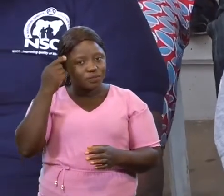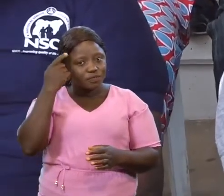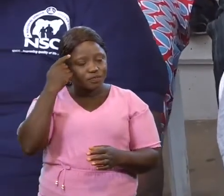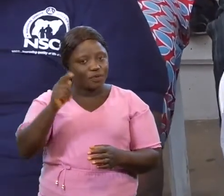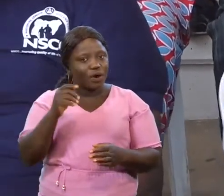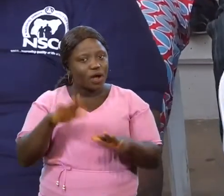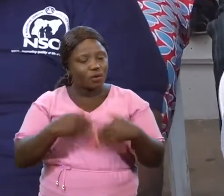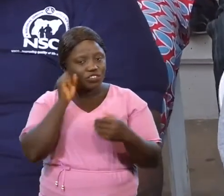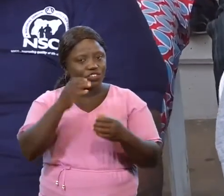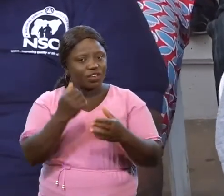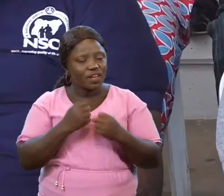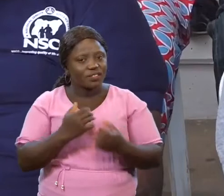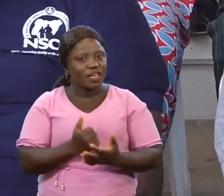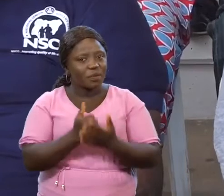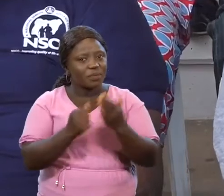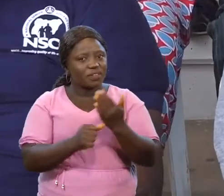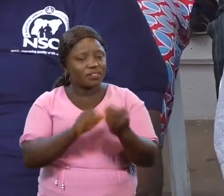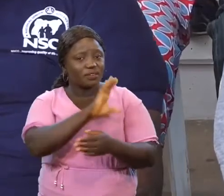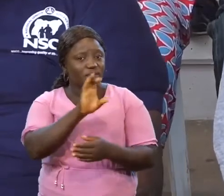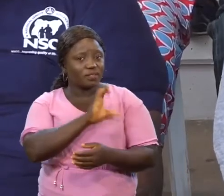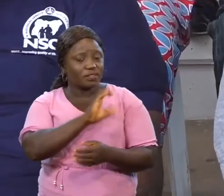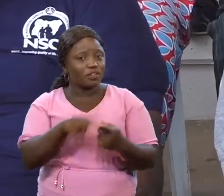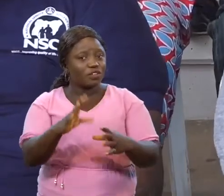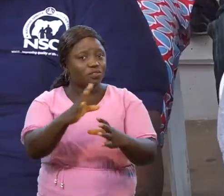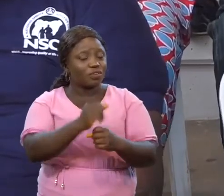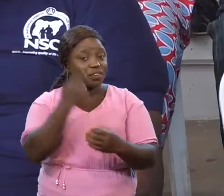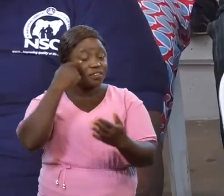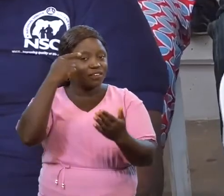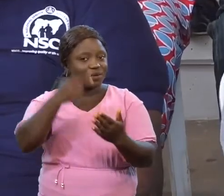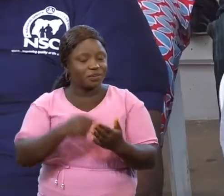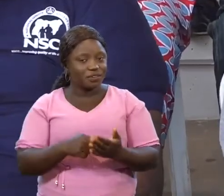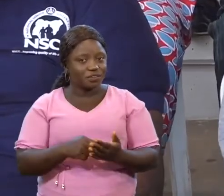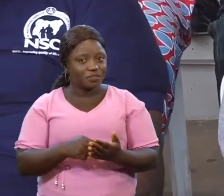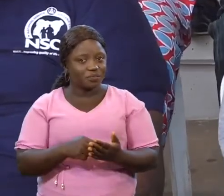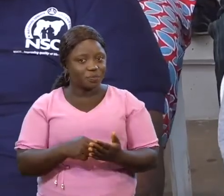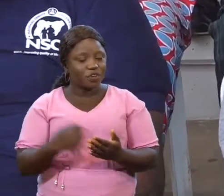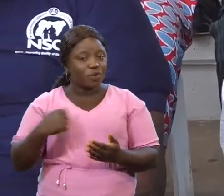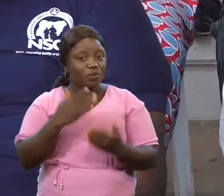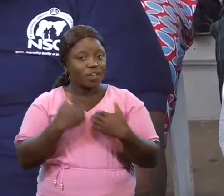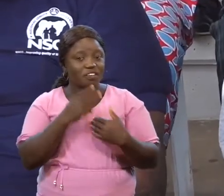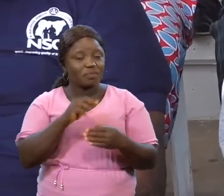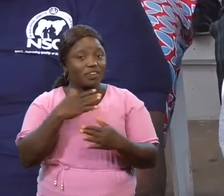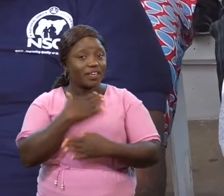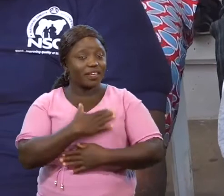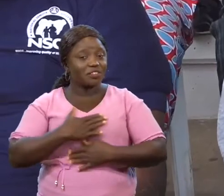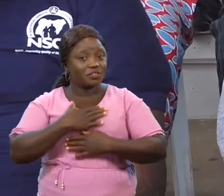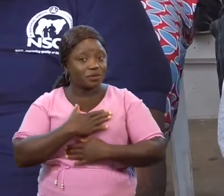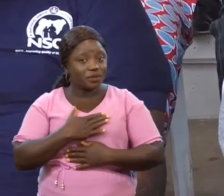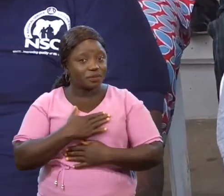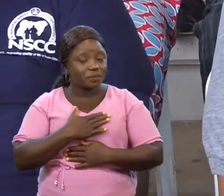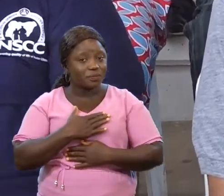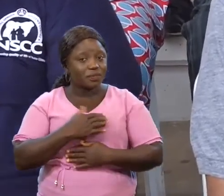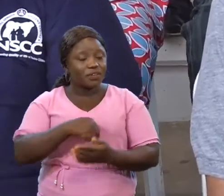M.M. Omokaro, for how much she has helped senior citizens to gain recognition. We have been